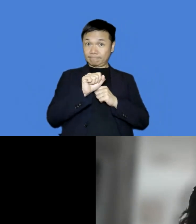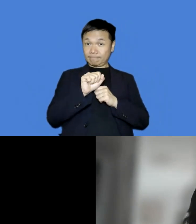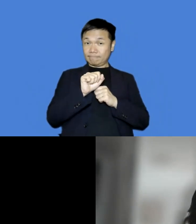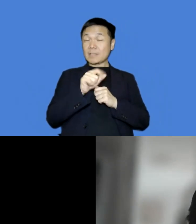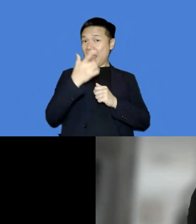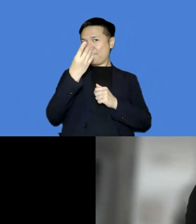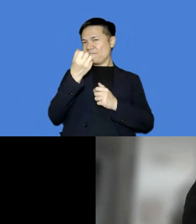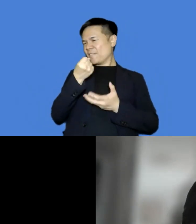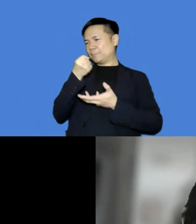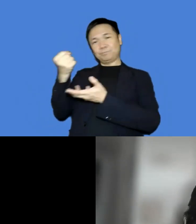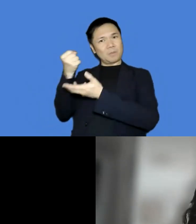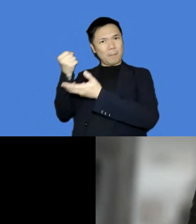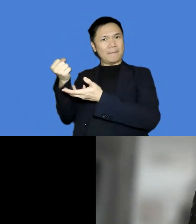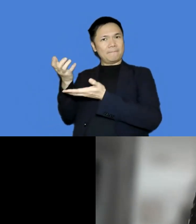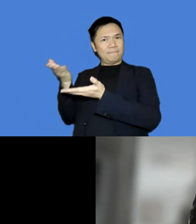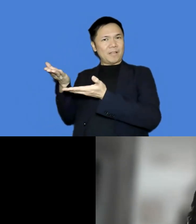funding for